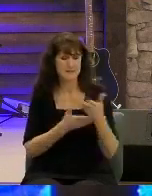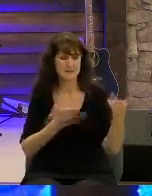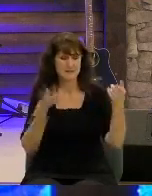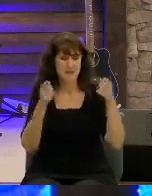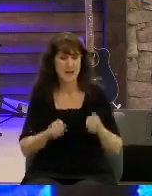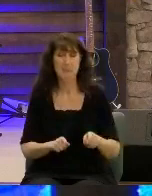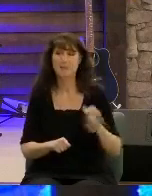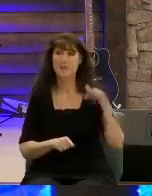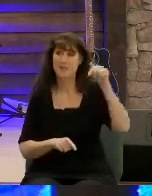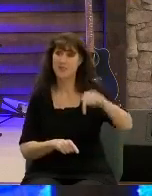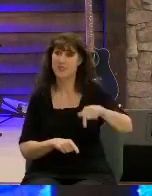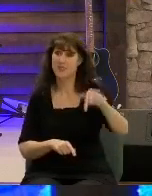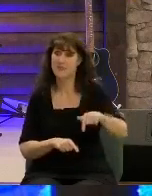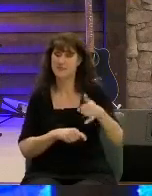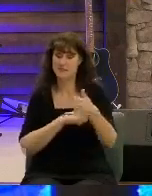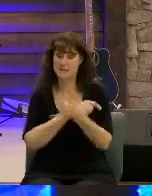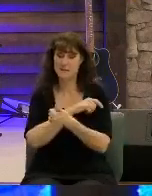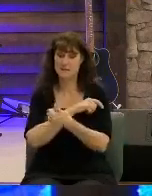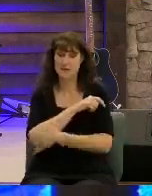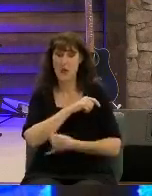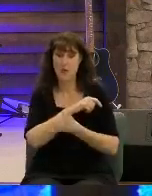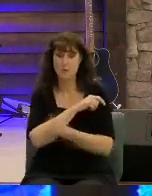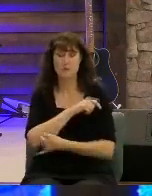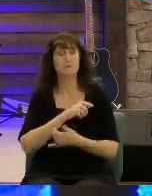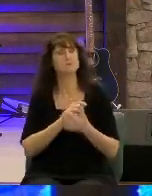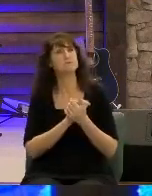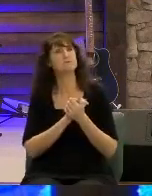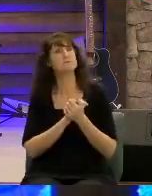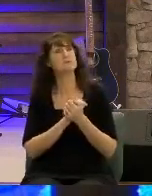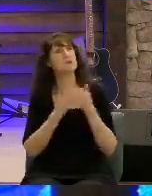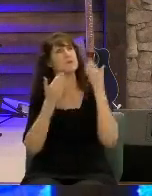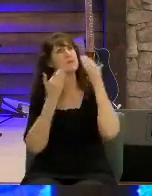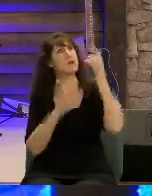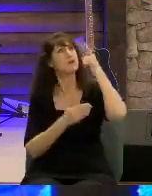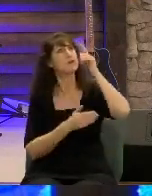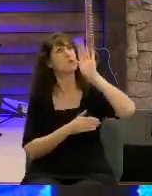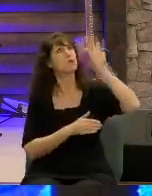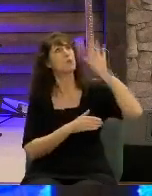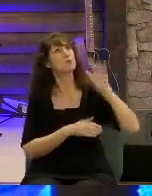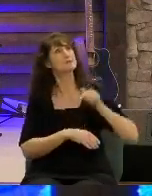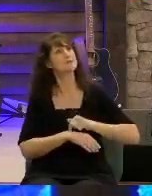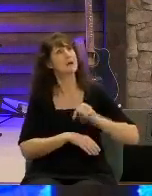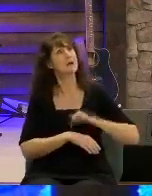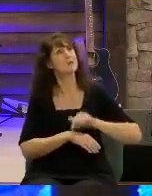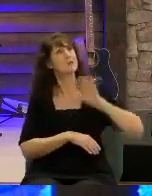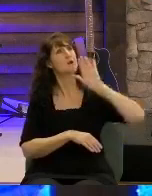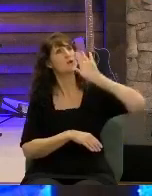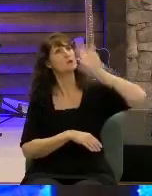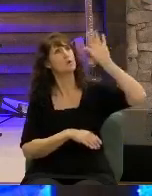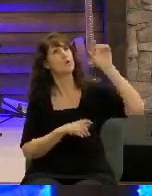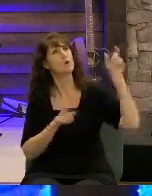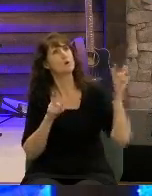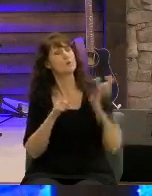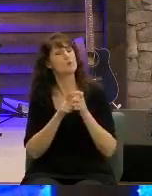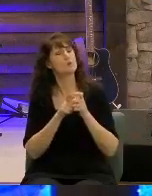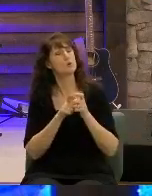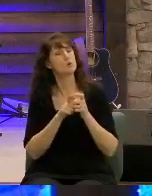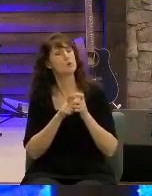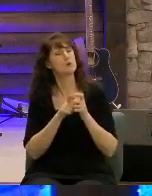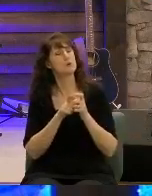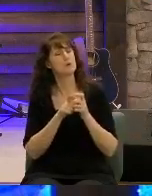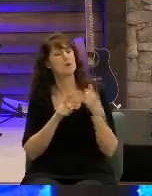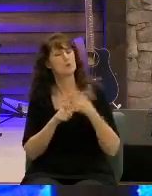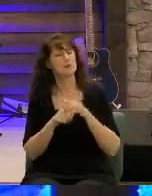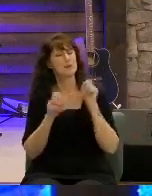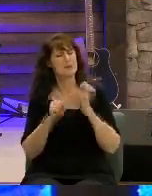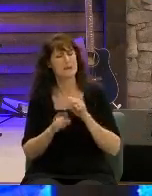Yes. Father God, we thank you for your time, Lord God. Thank you for your word, Lord God. Thank you for your word that we can